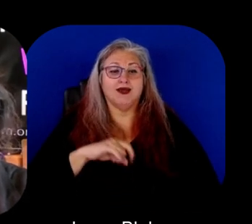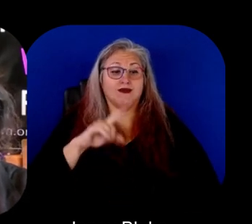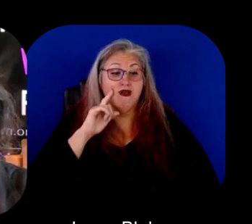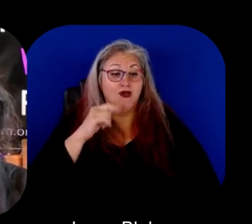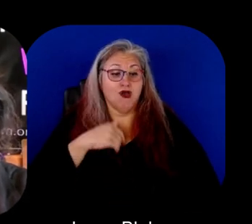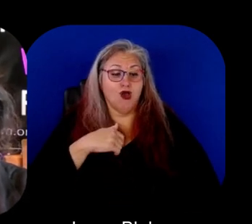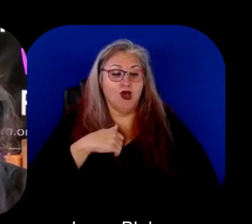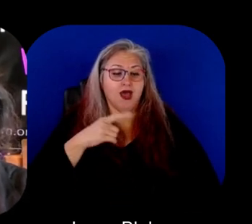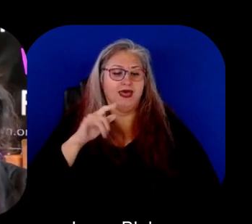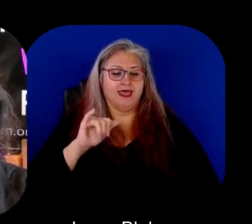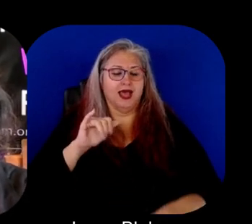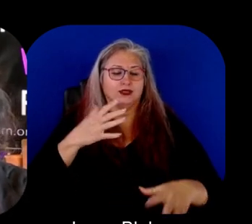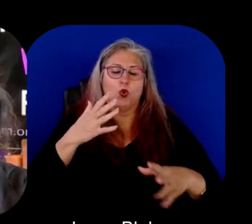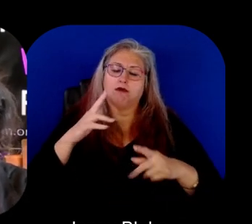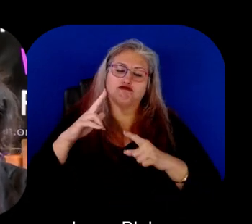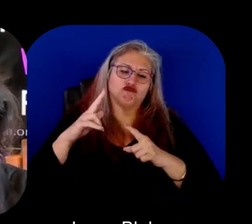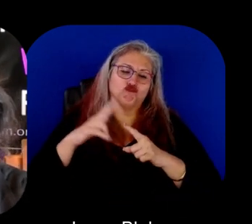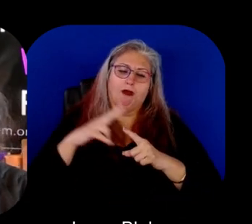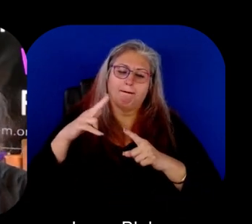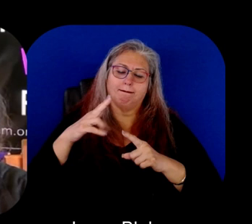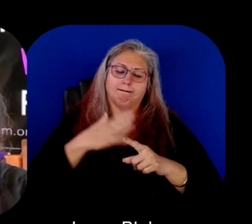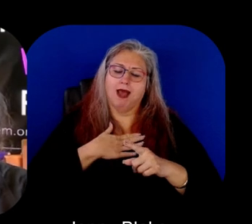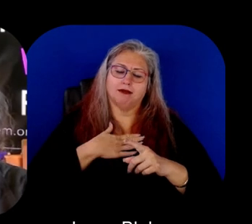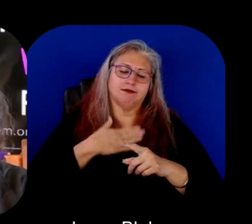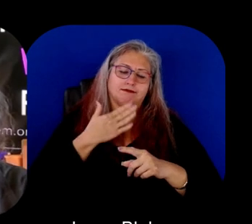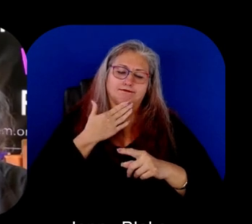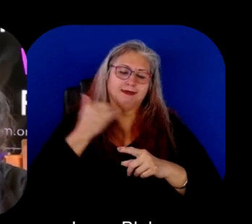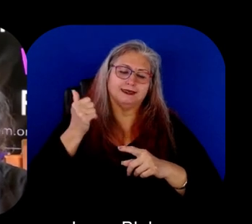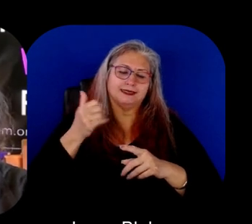was the utmost happiest moment.